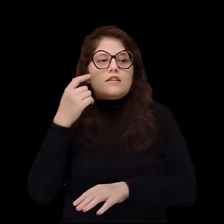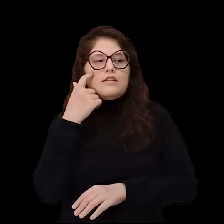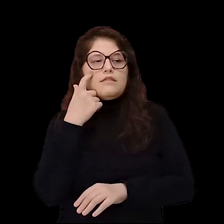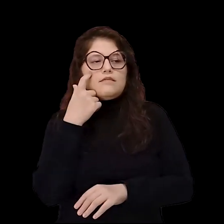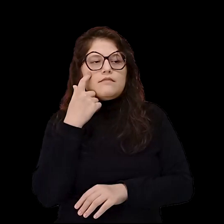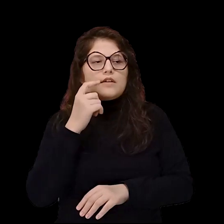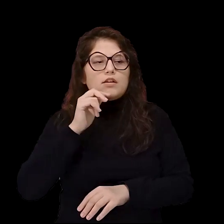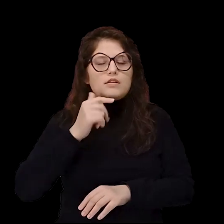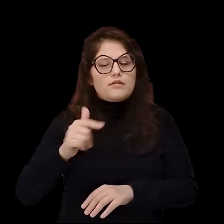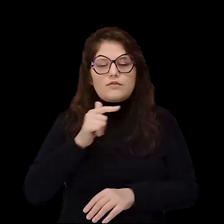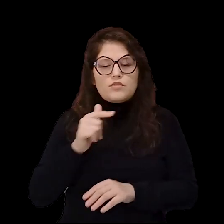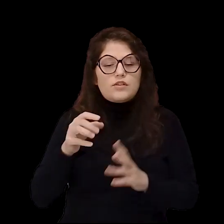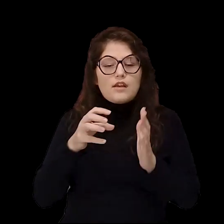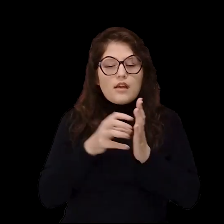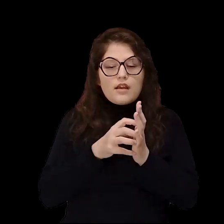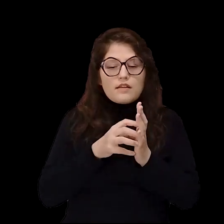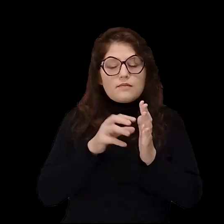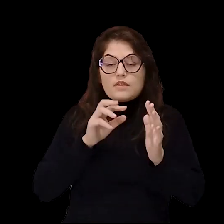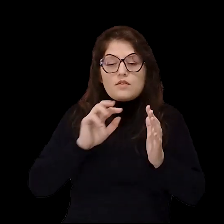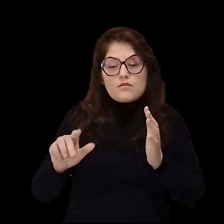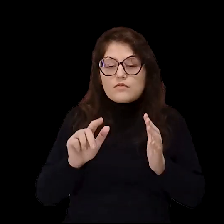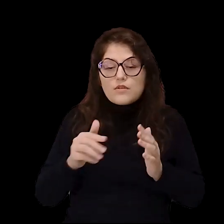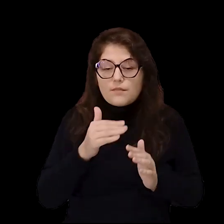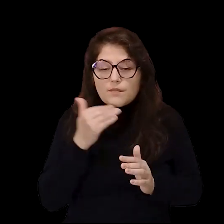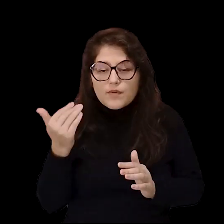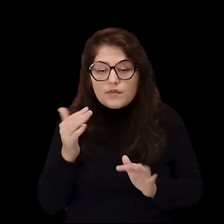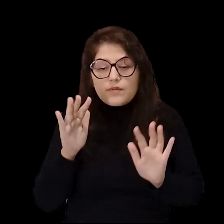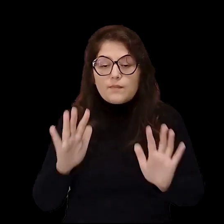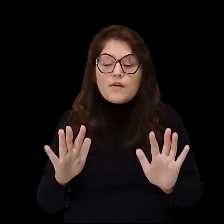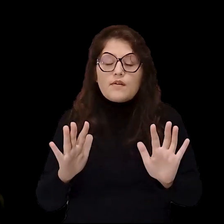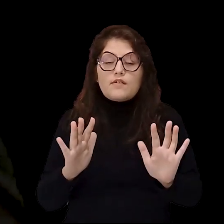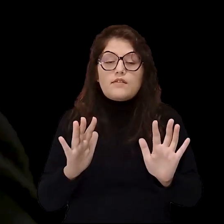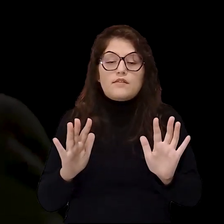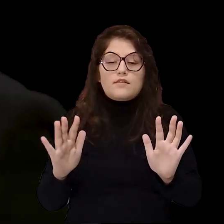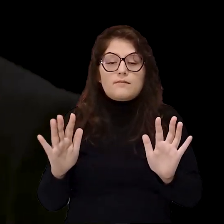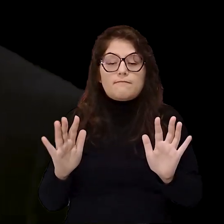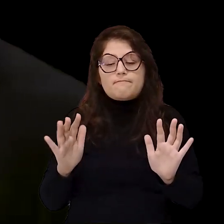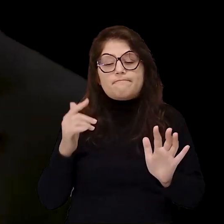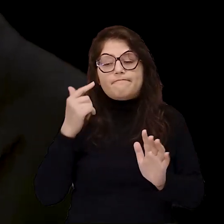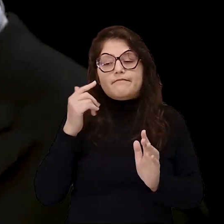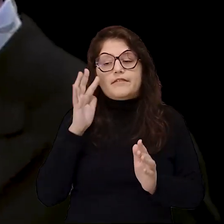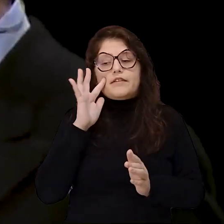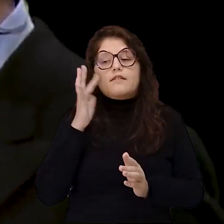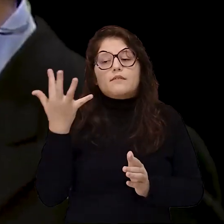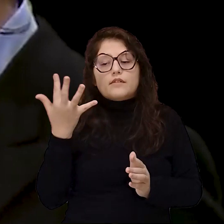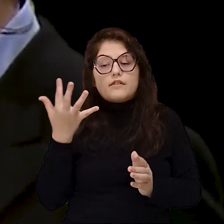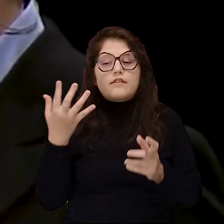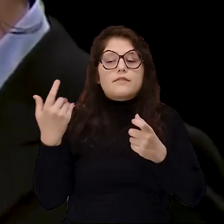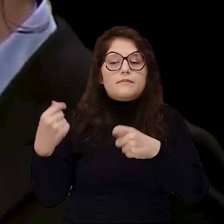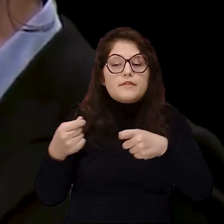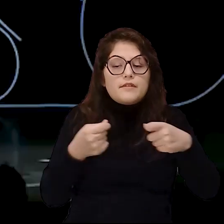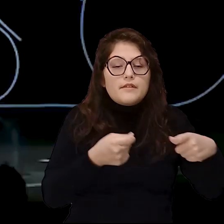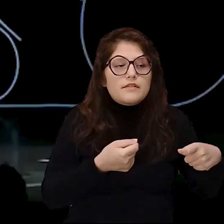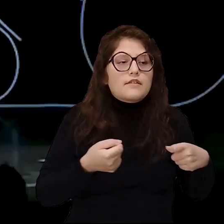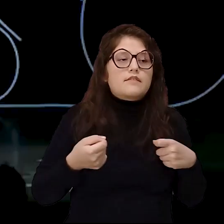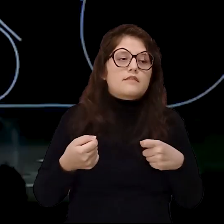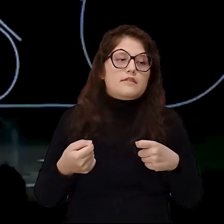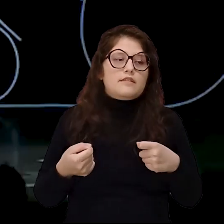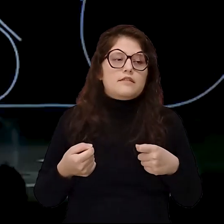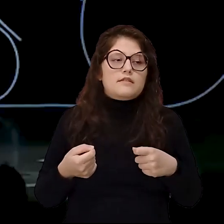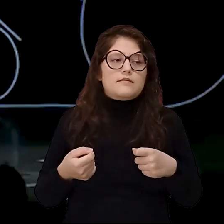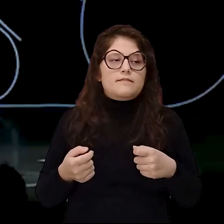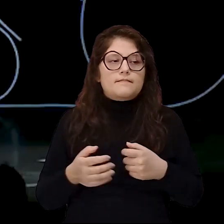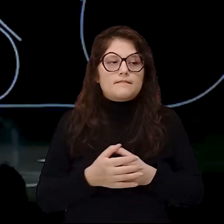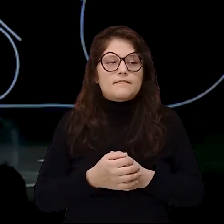didn't have AIDS and I wasn't dying, but could tolerate the fact that they did, and they were. Our